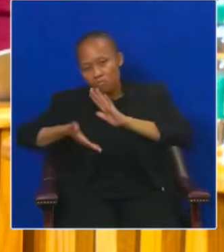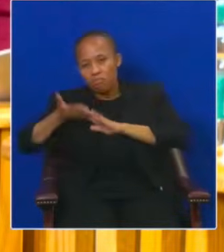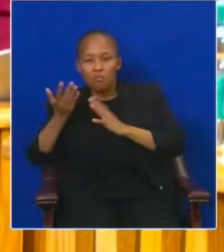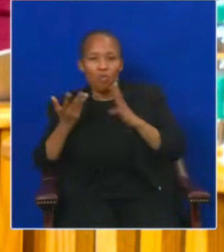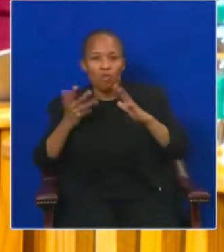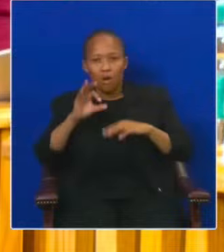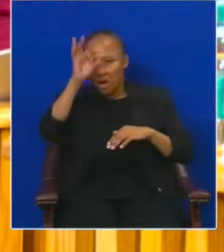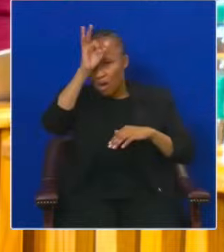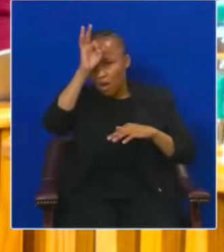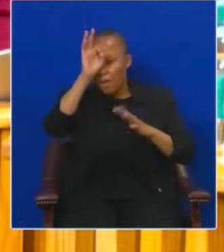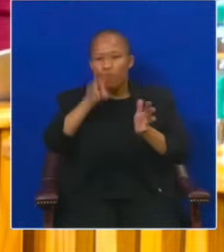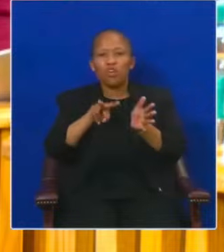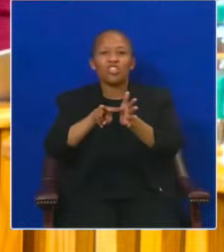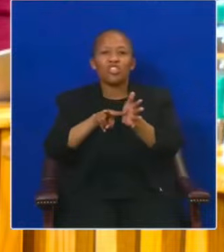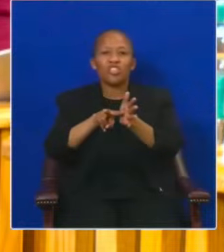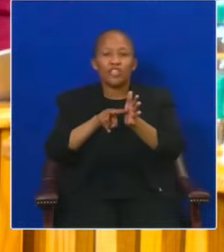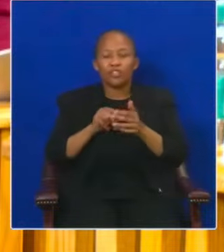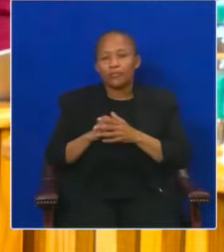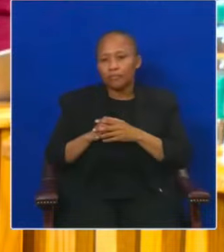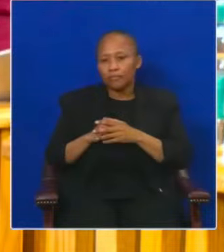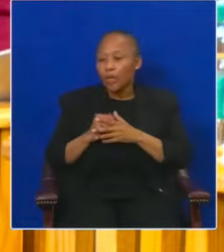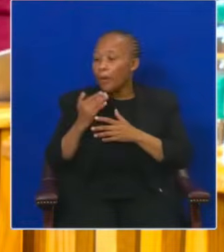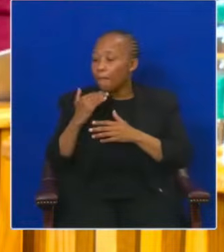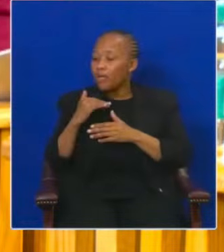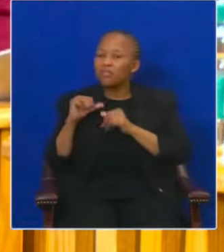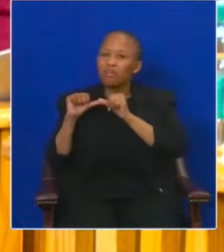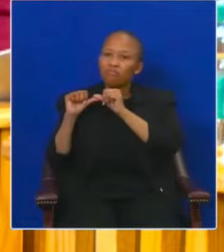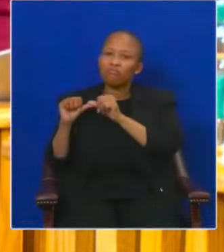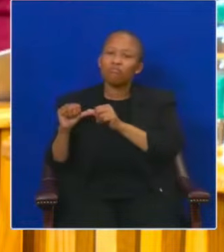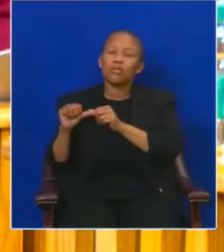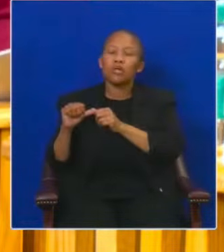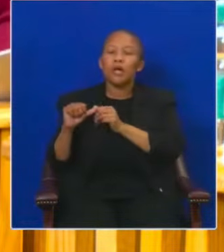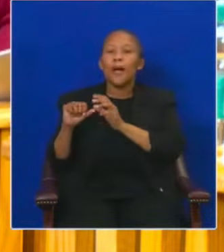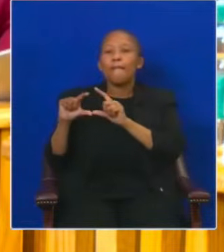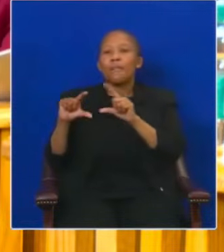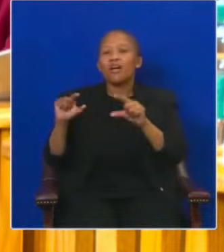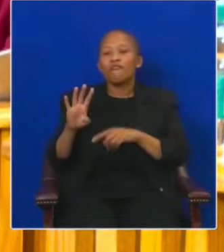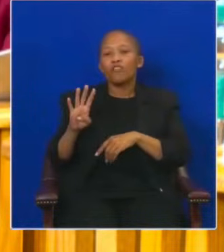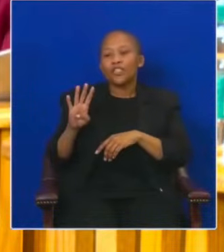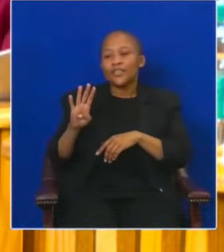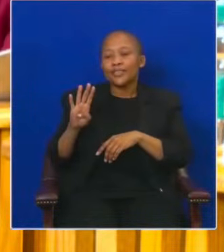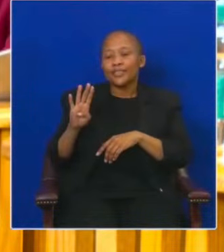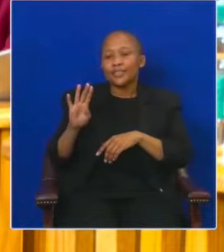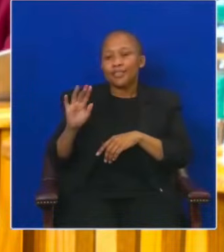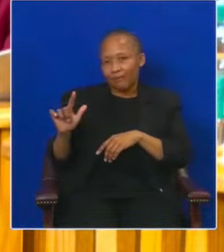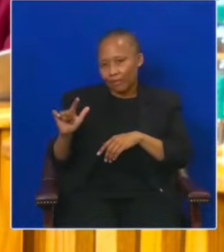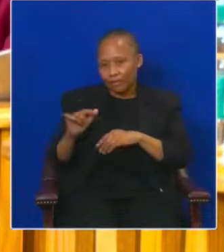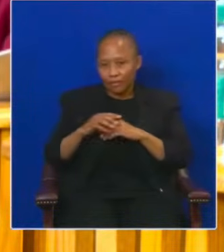Please proceed to paragraph 47, Witness C.